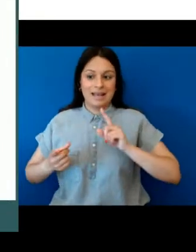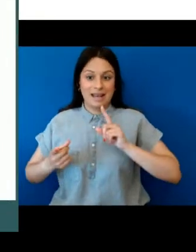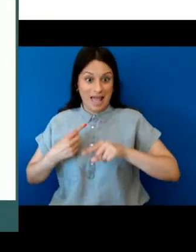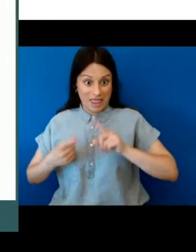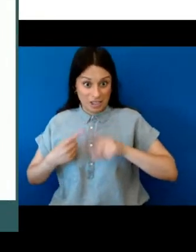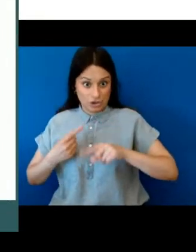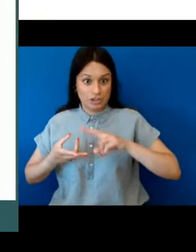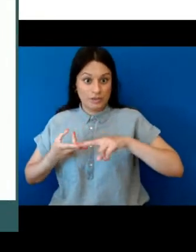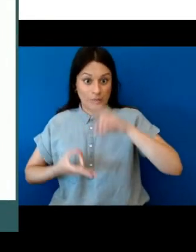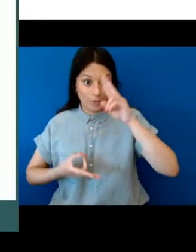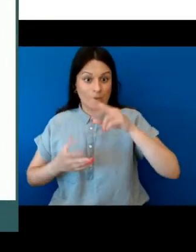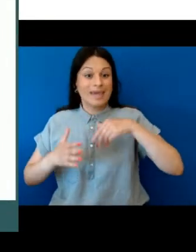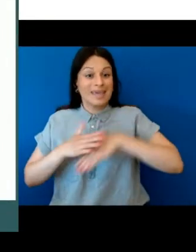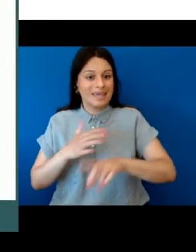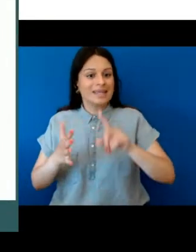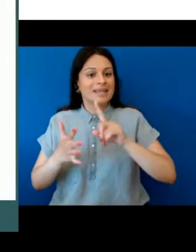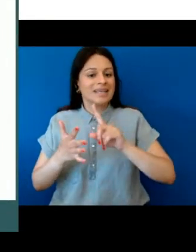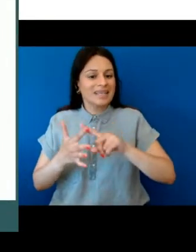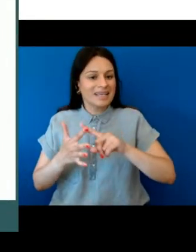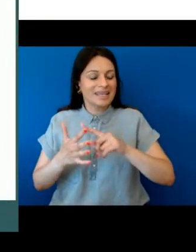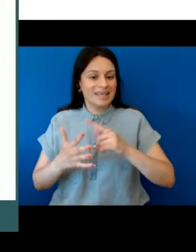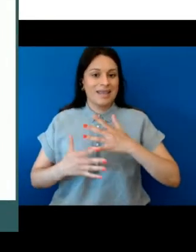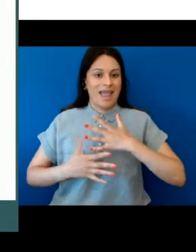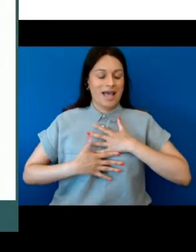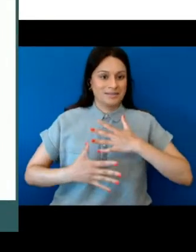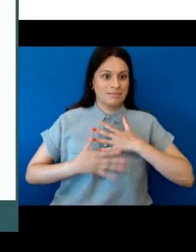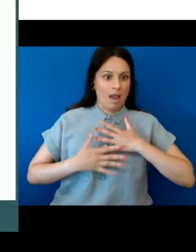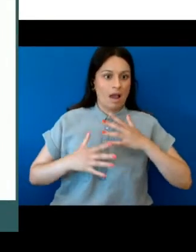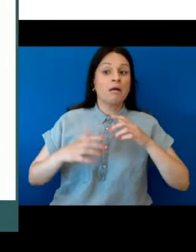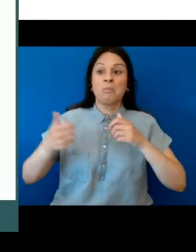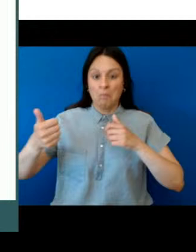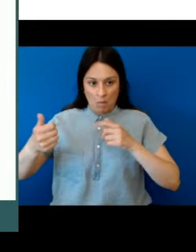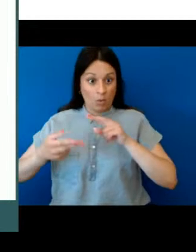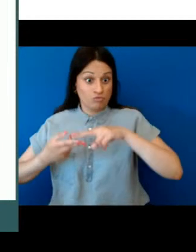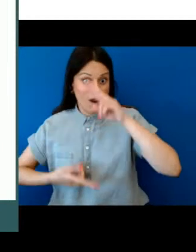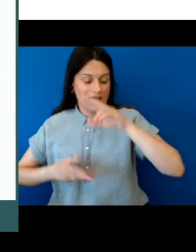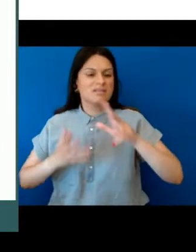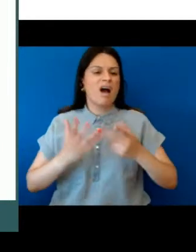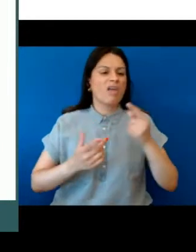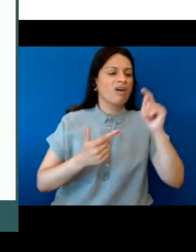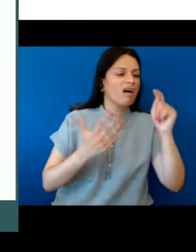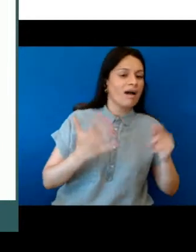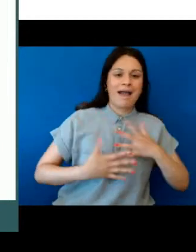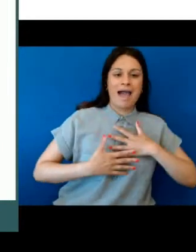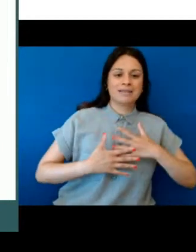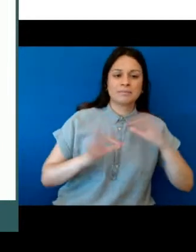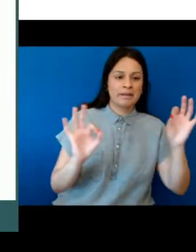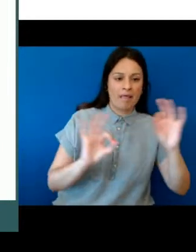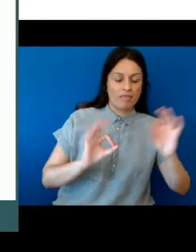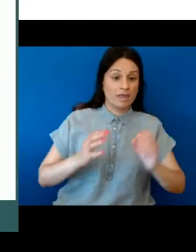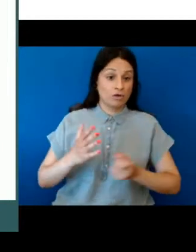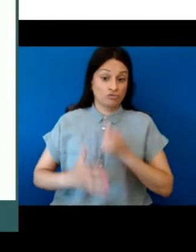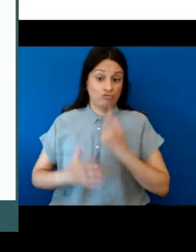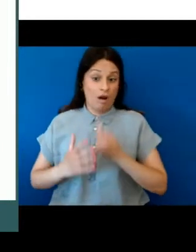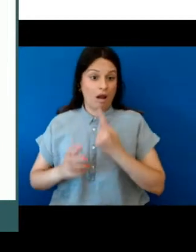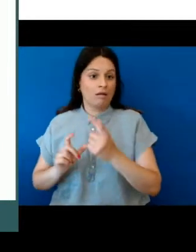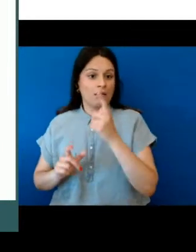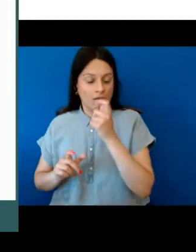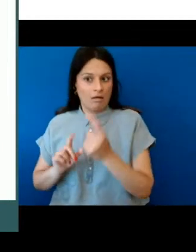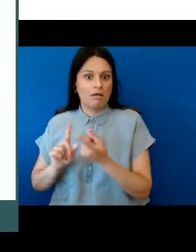asthma, but not other forms of asthma. Some drug reactions, and again, worldwide parasitic